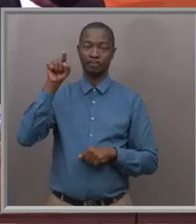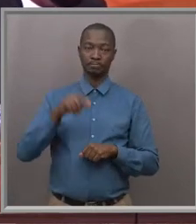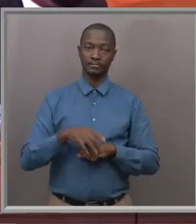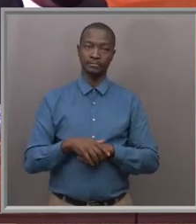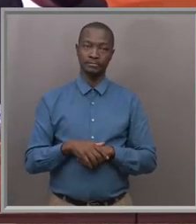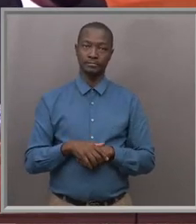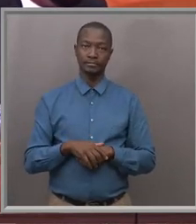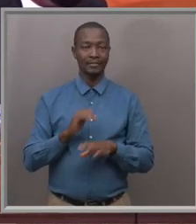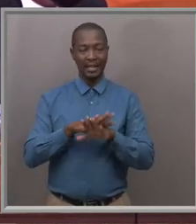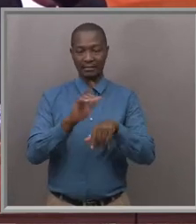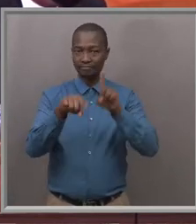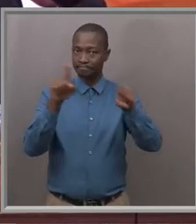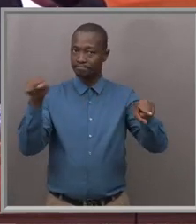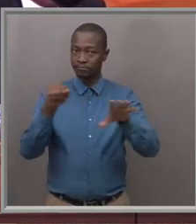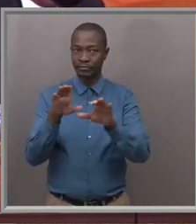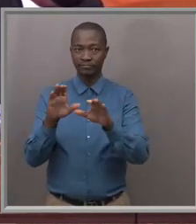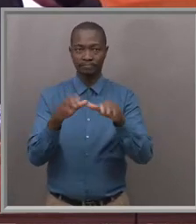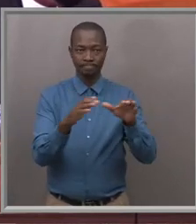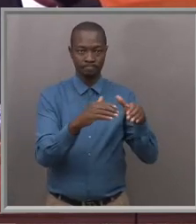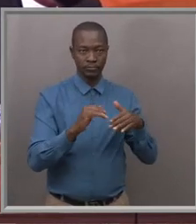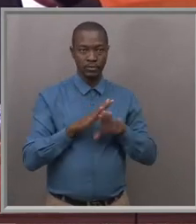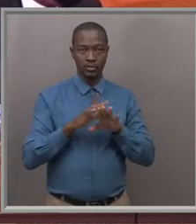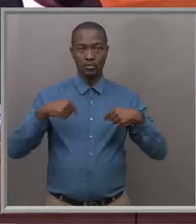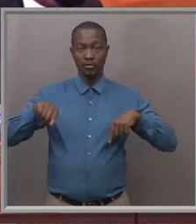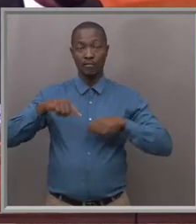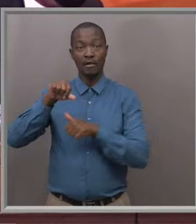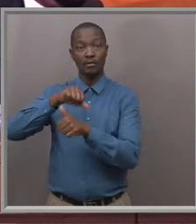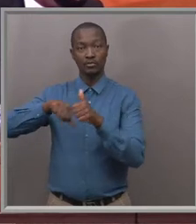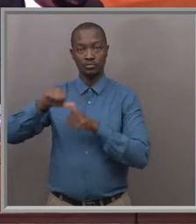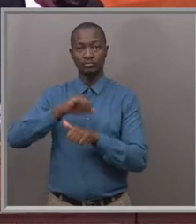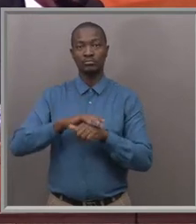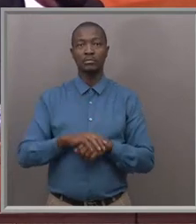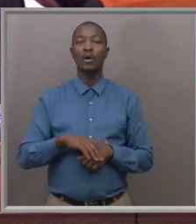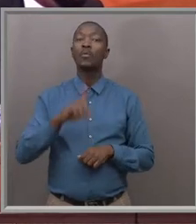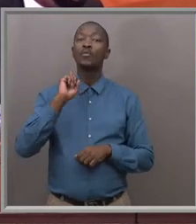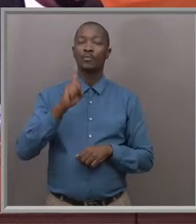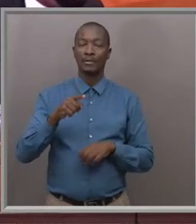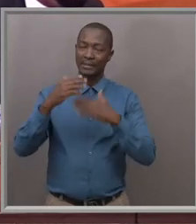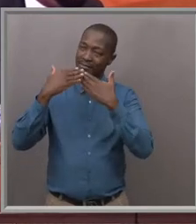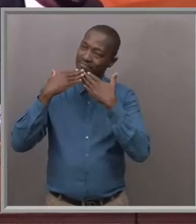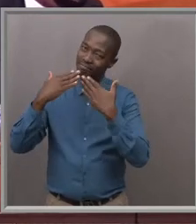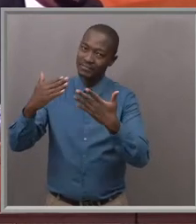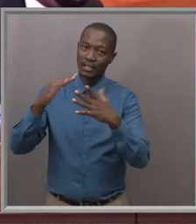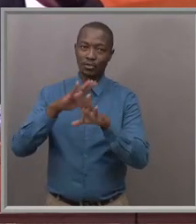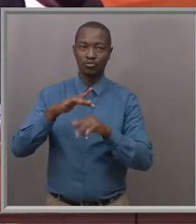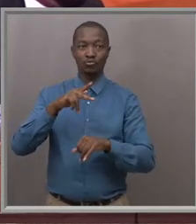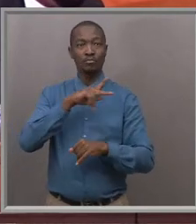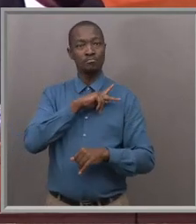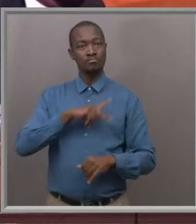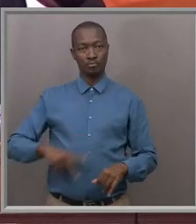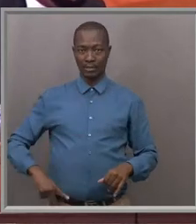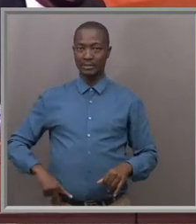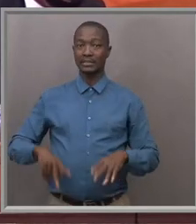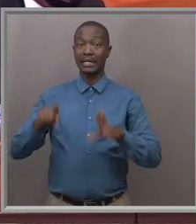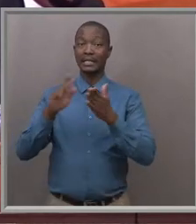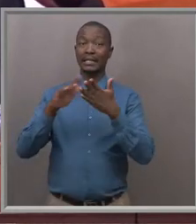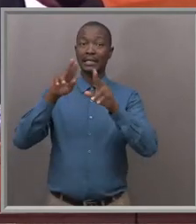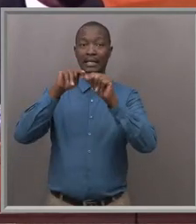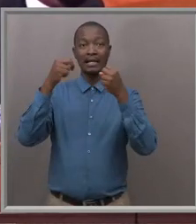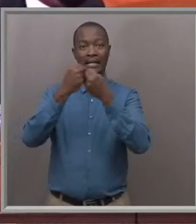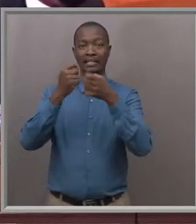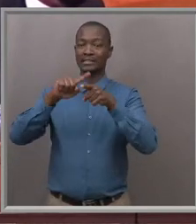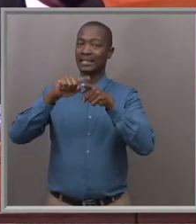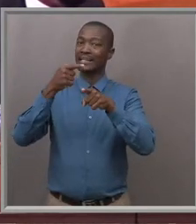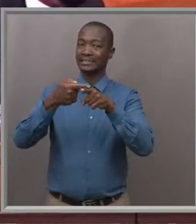and various sectors of our society. So we must thank you, Mr. President, and the National Executive